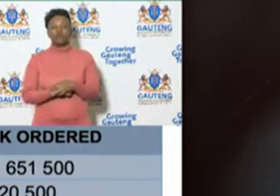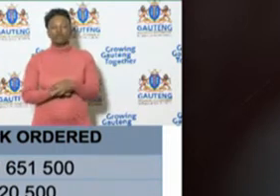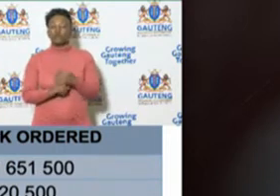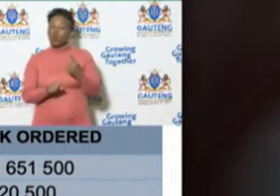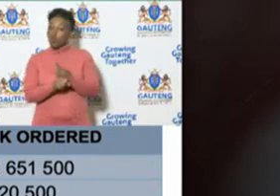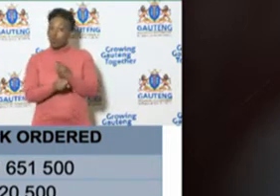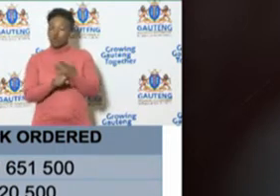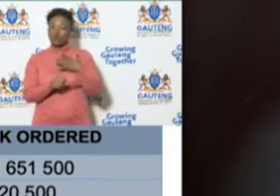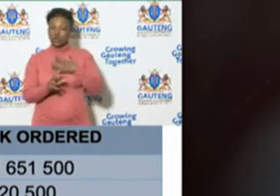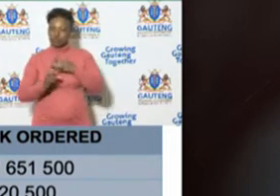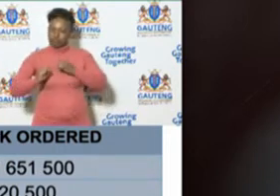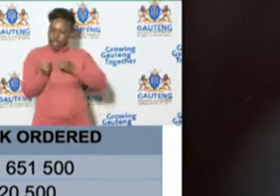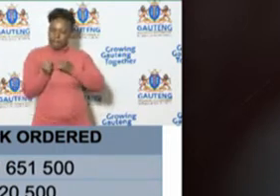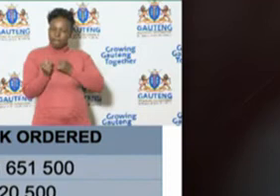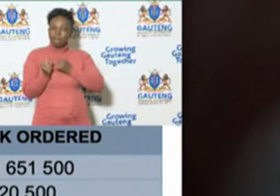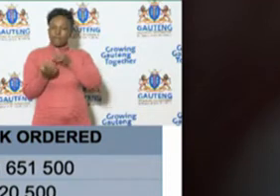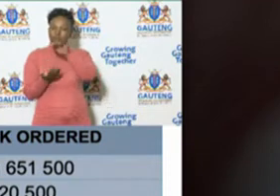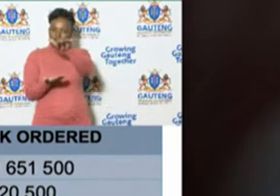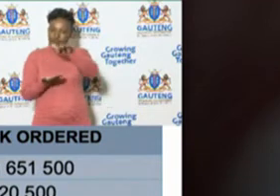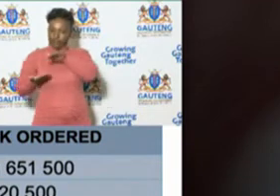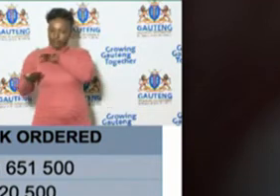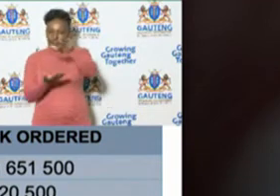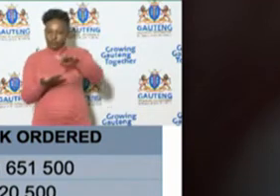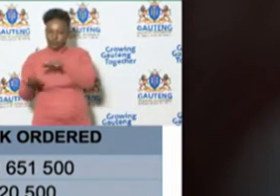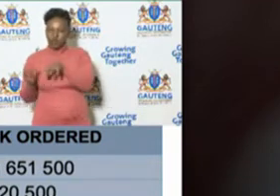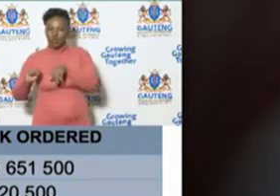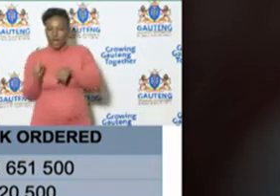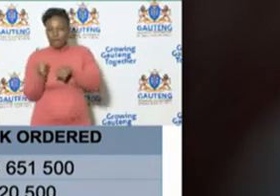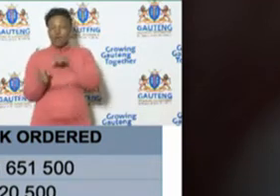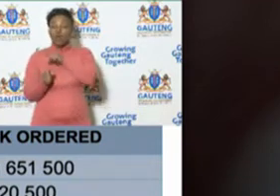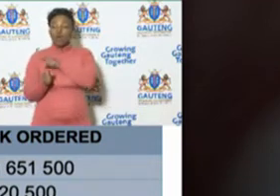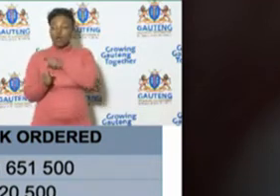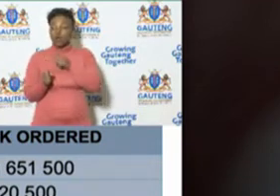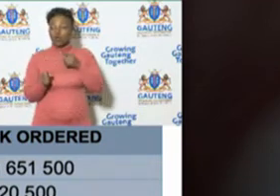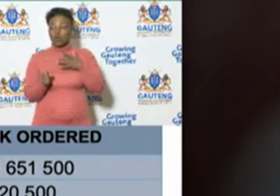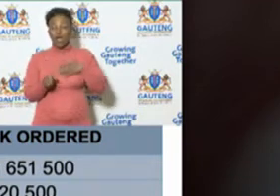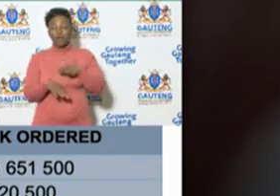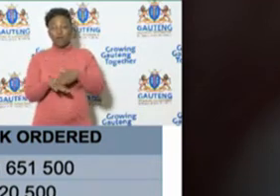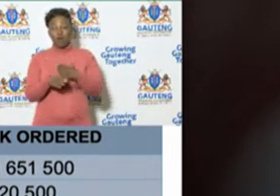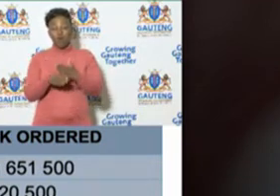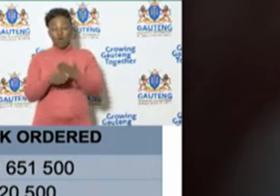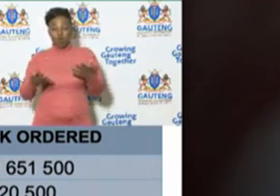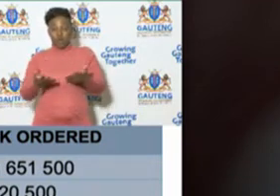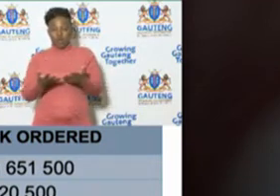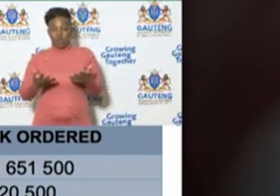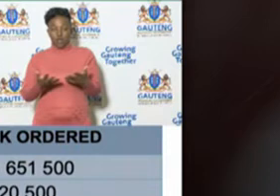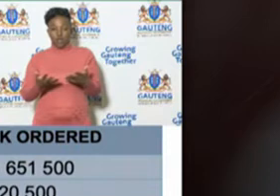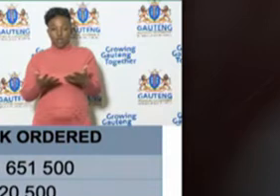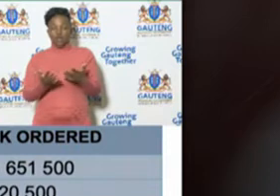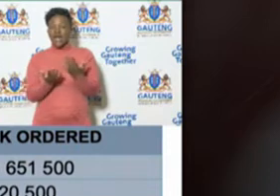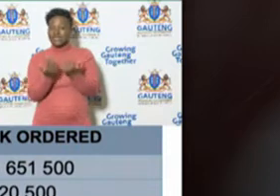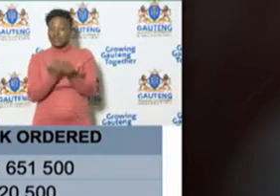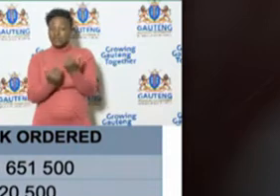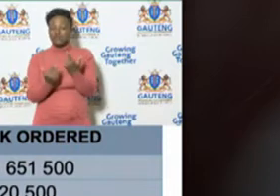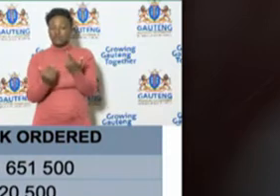stock on order in anticipation of more work, including in anticipation of